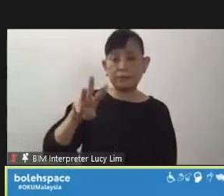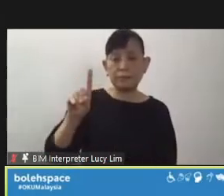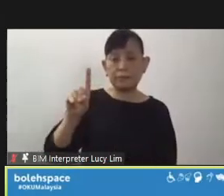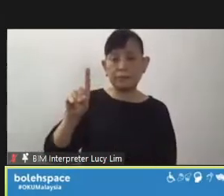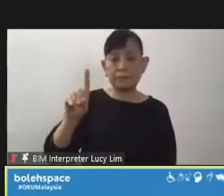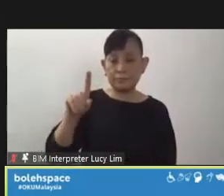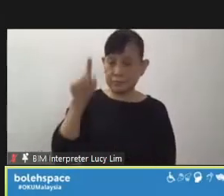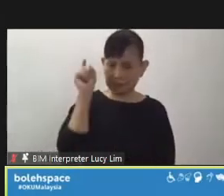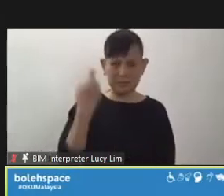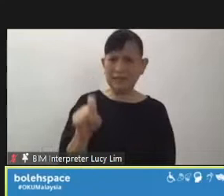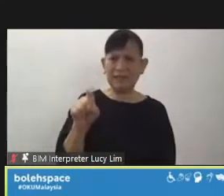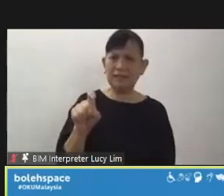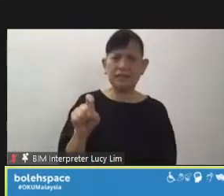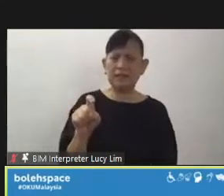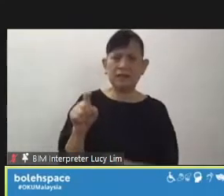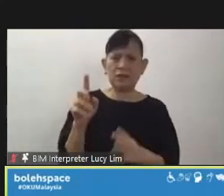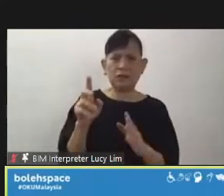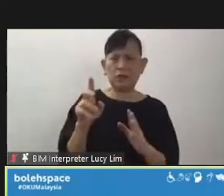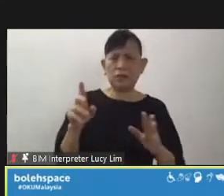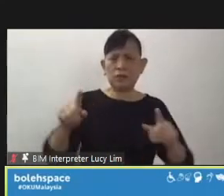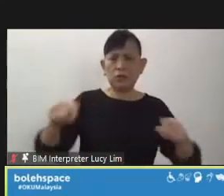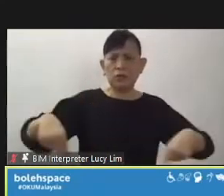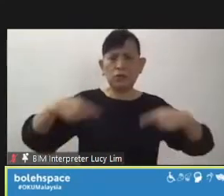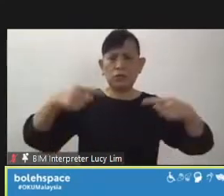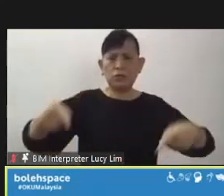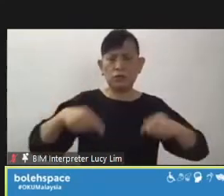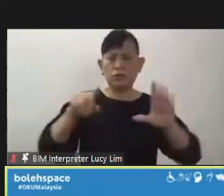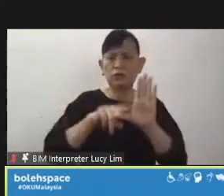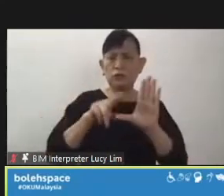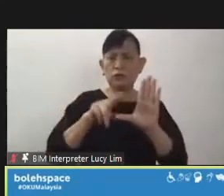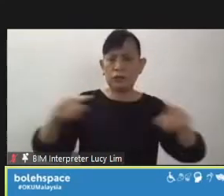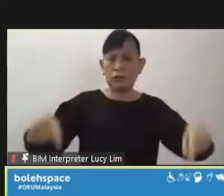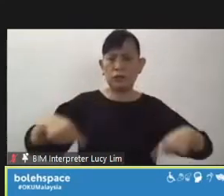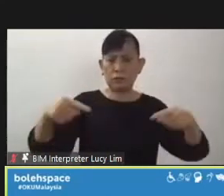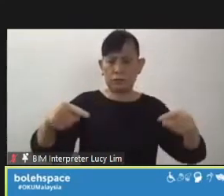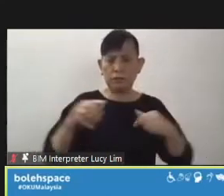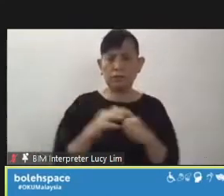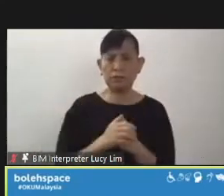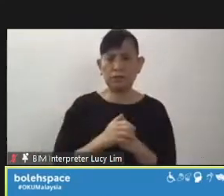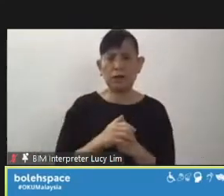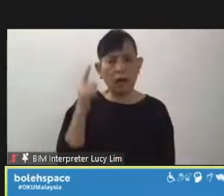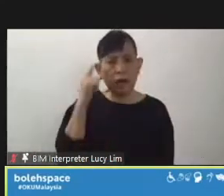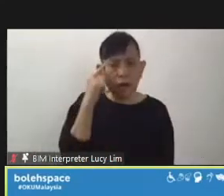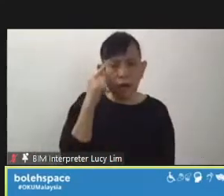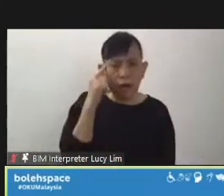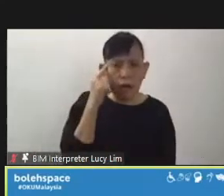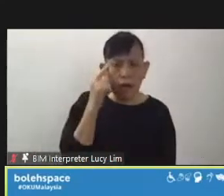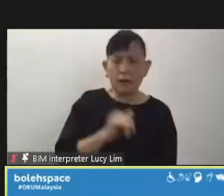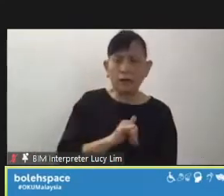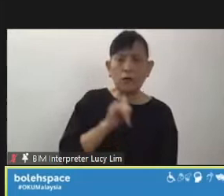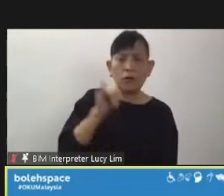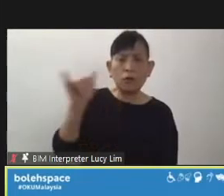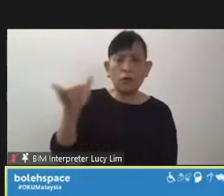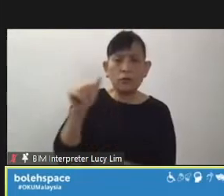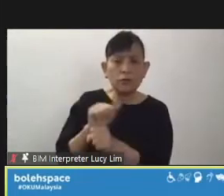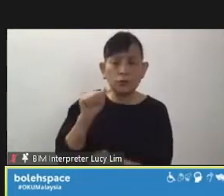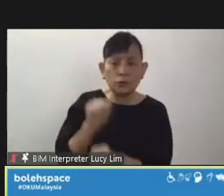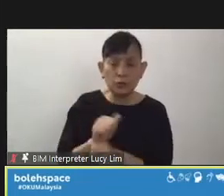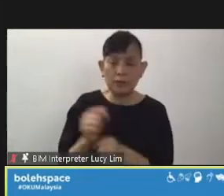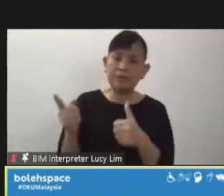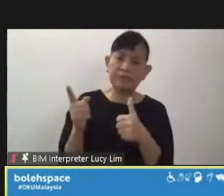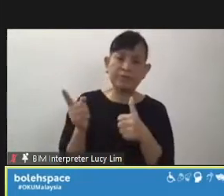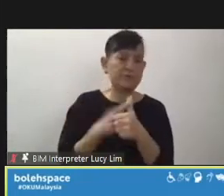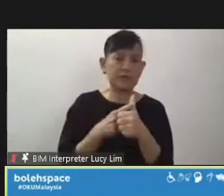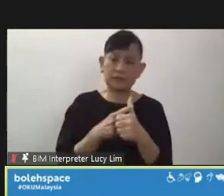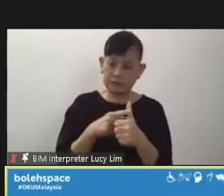physically disabled person using a wheelchair. Okay, the first thing that he thought about going to work is to find toilet. Maybe